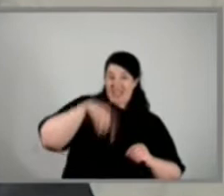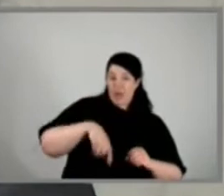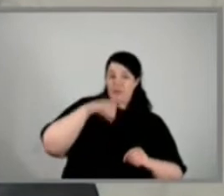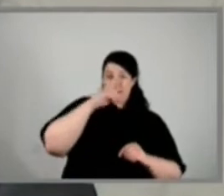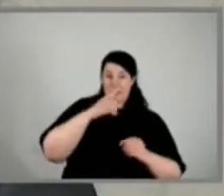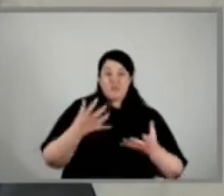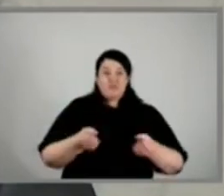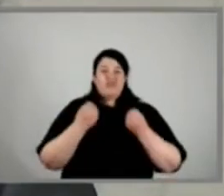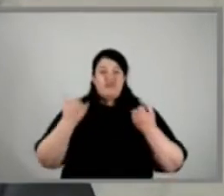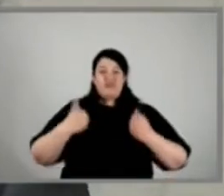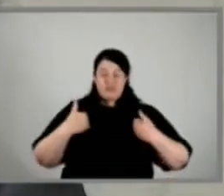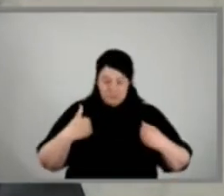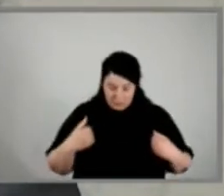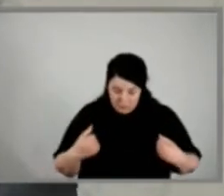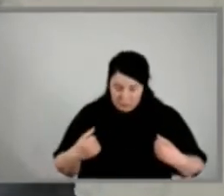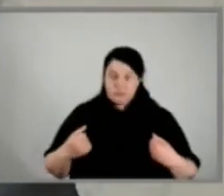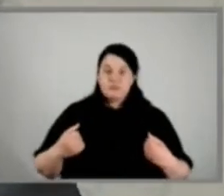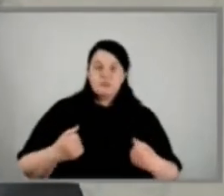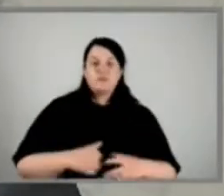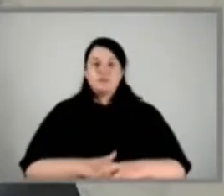US, in the last week,